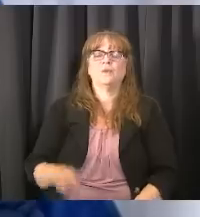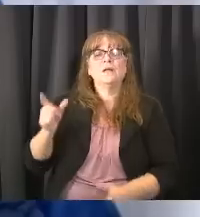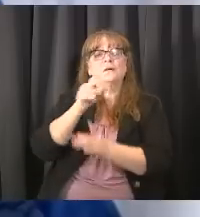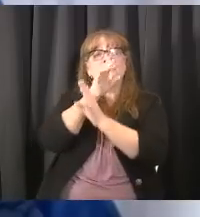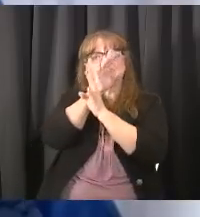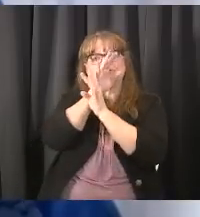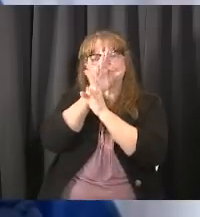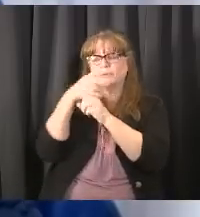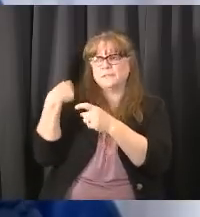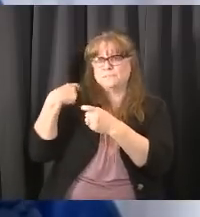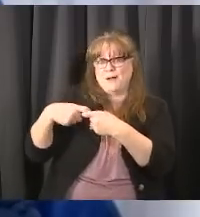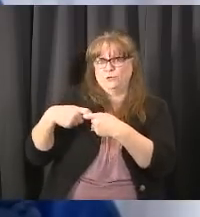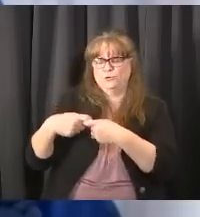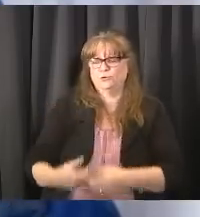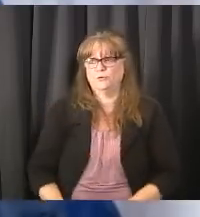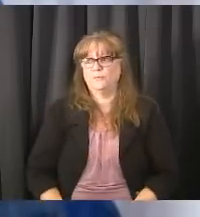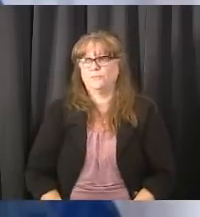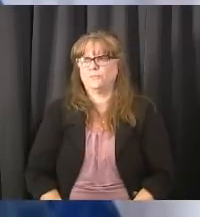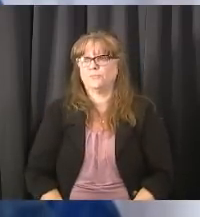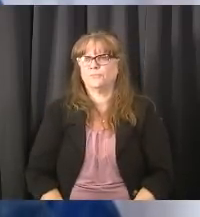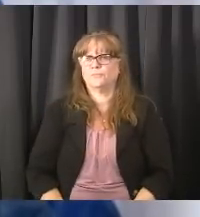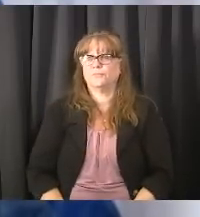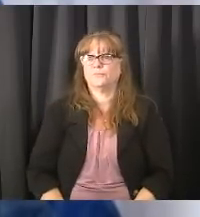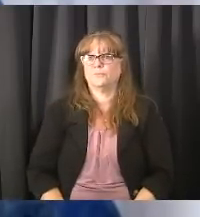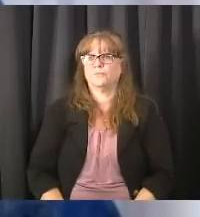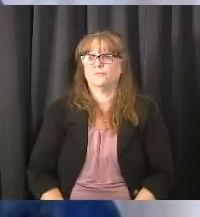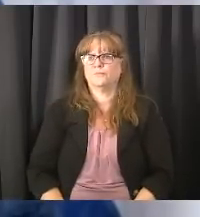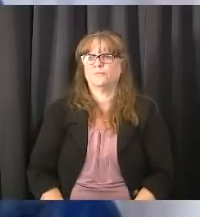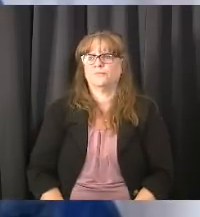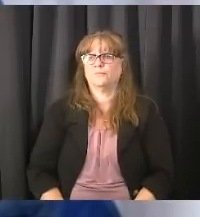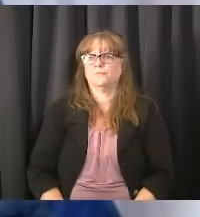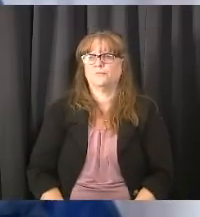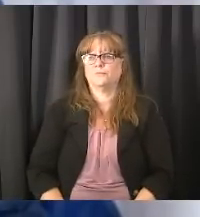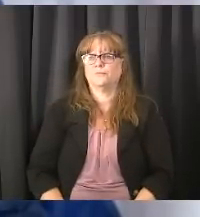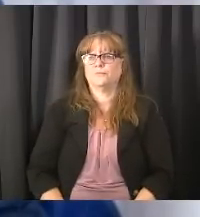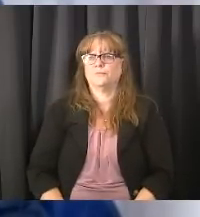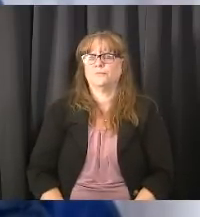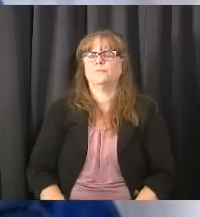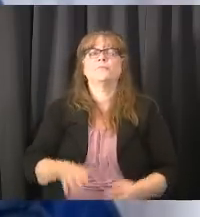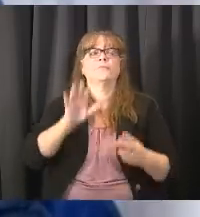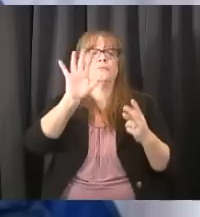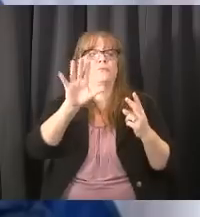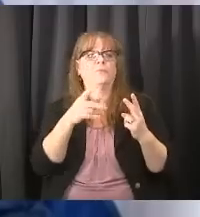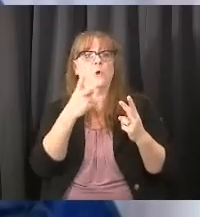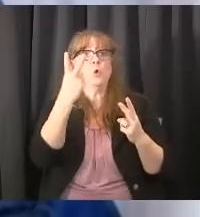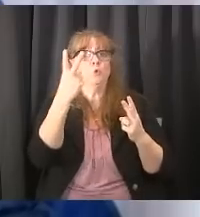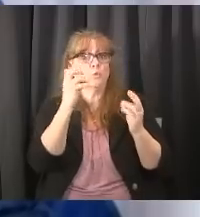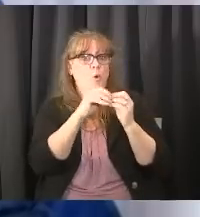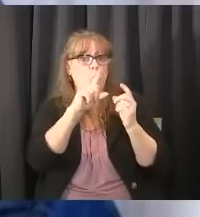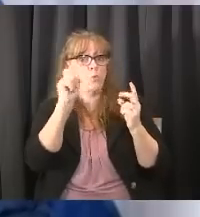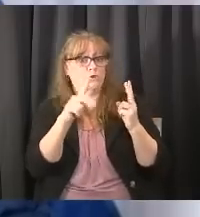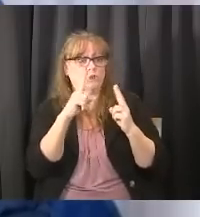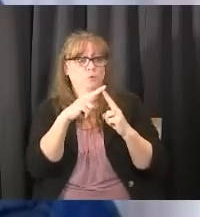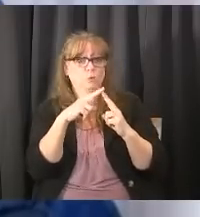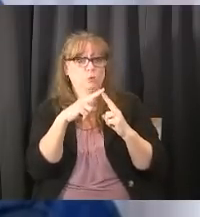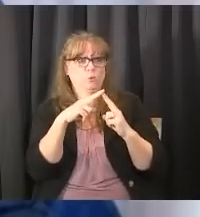I think there's two more questions. Go ahead. Hello, this is Meg Wingeter from the